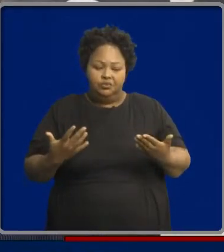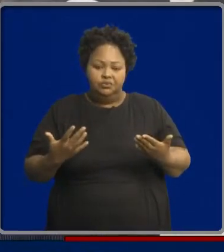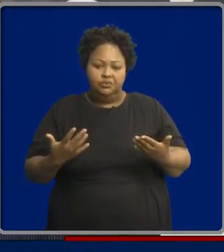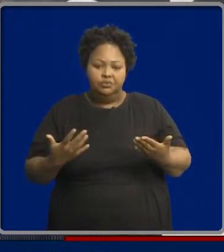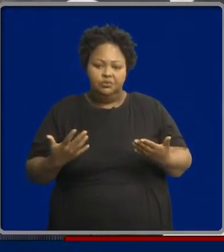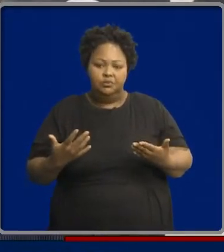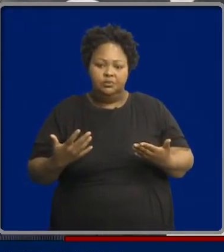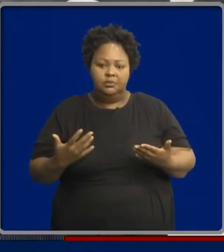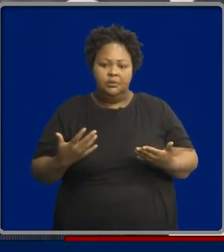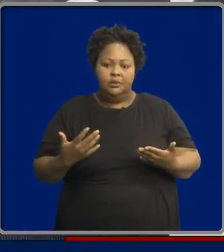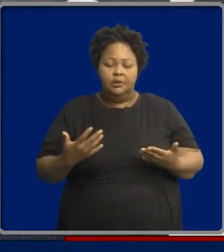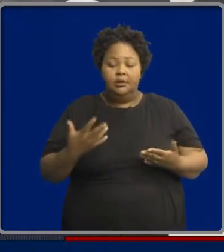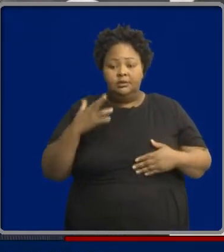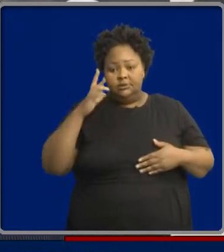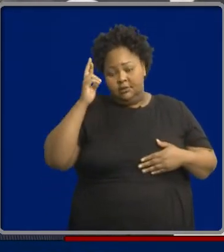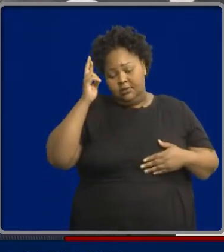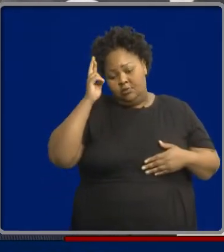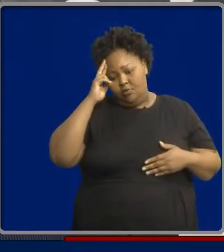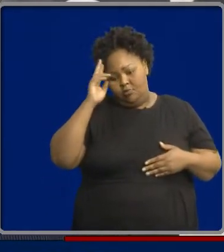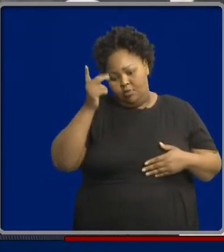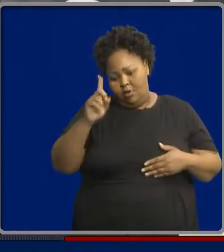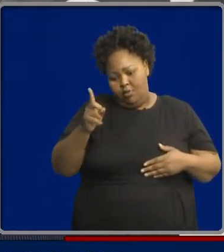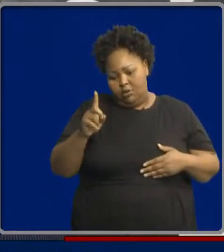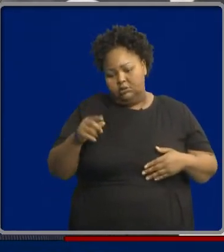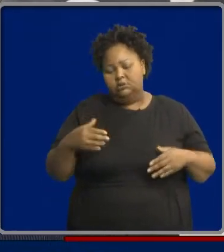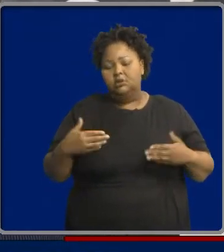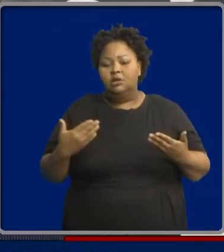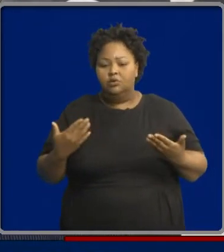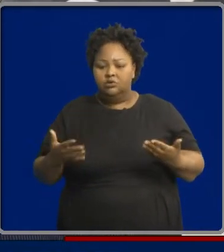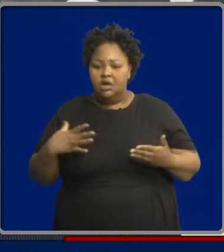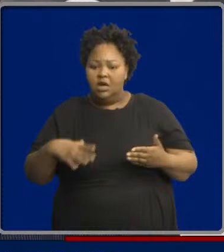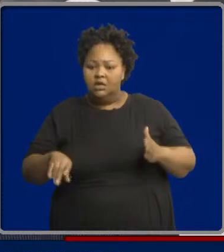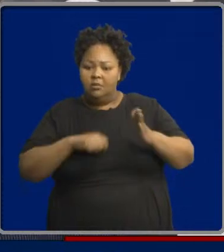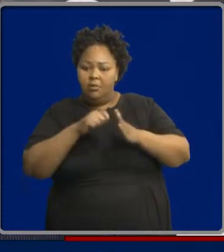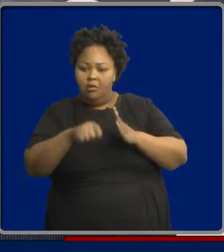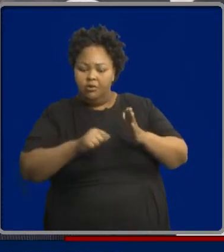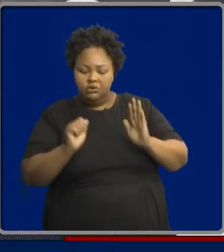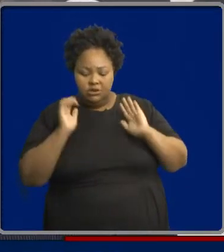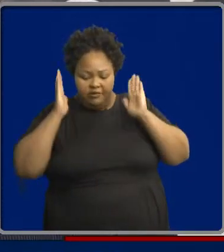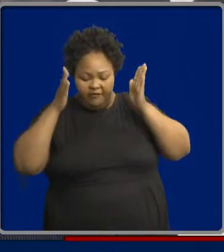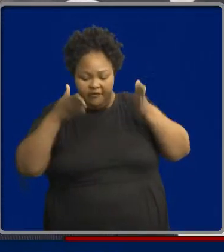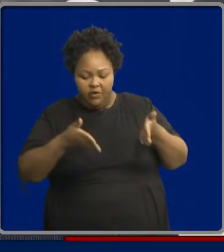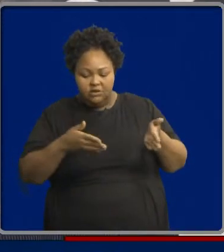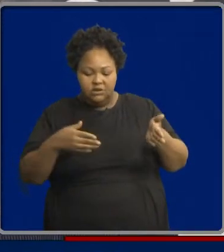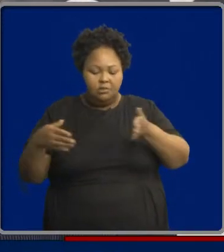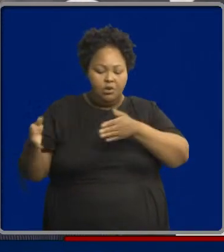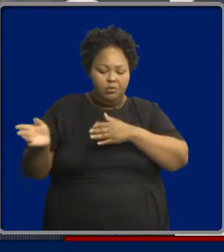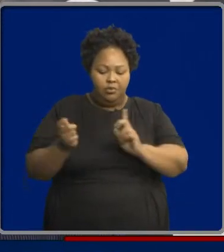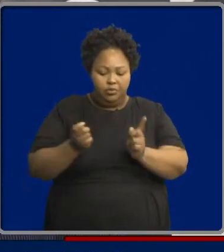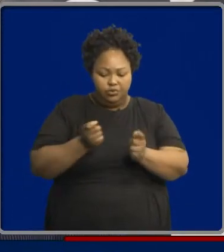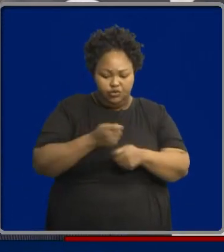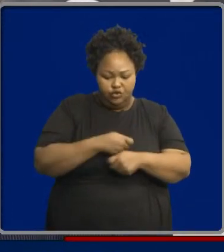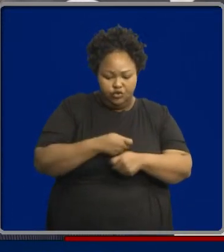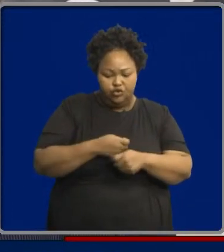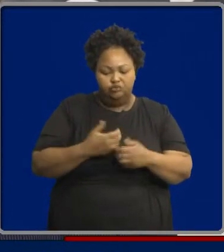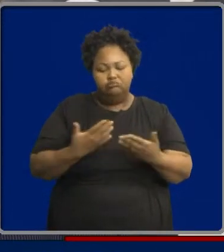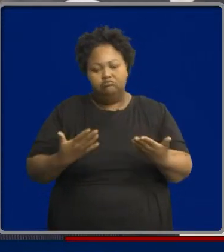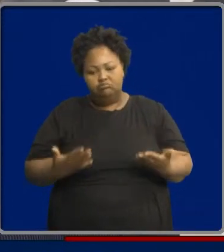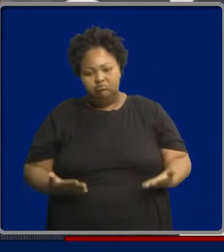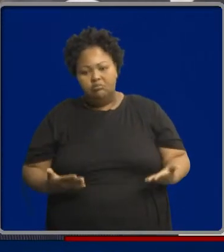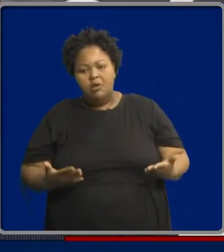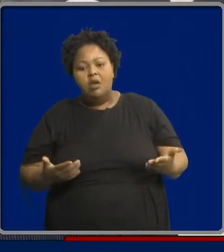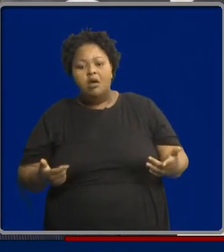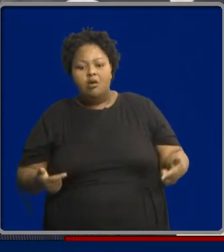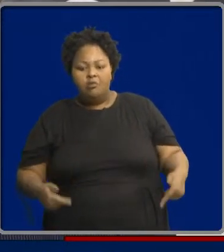were responsible for these climate actions that I'm talking about, livelihoods projects, agriculture,